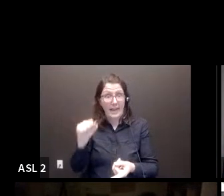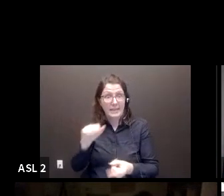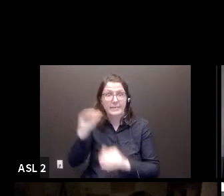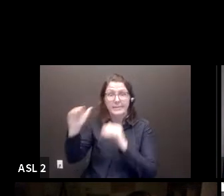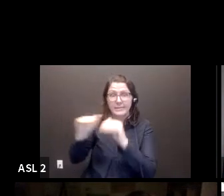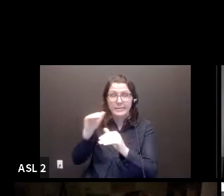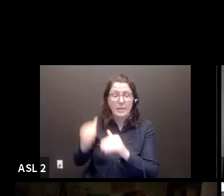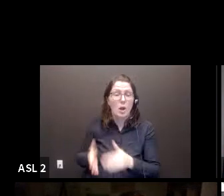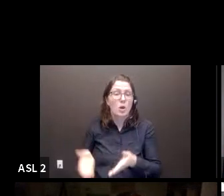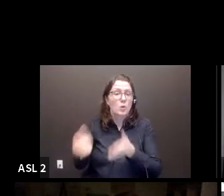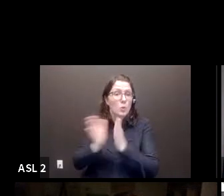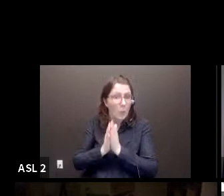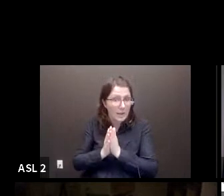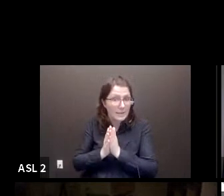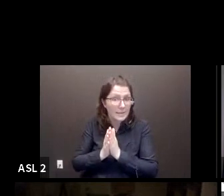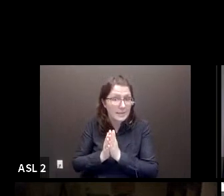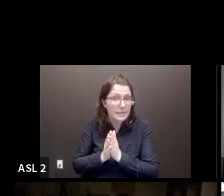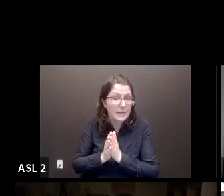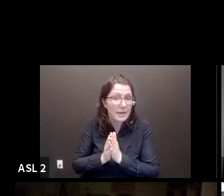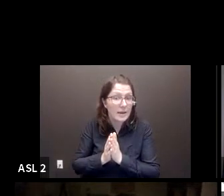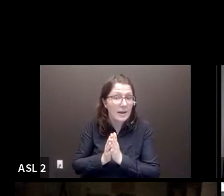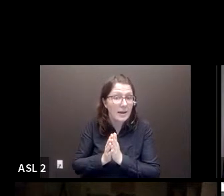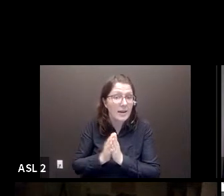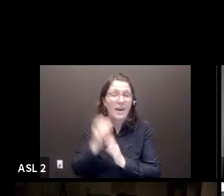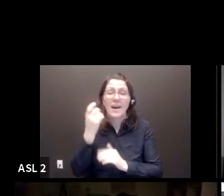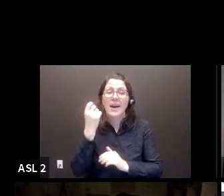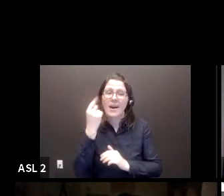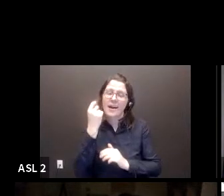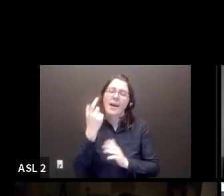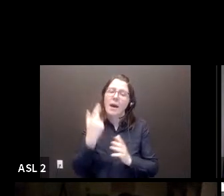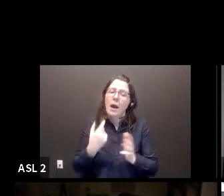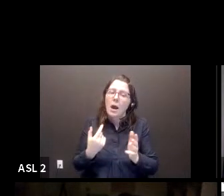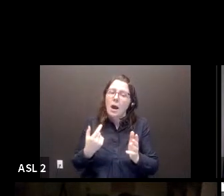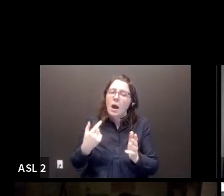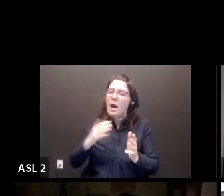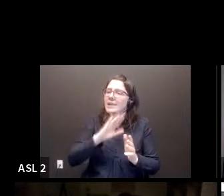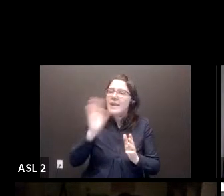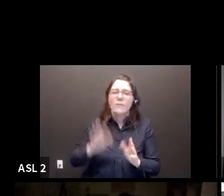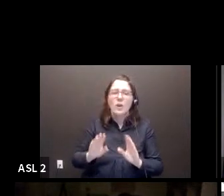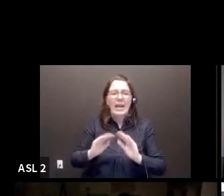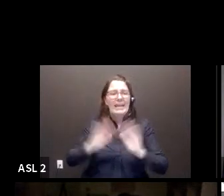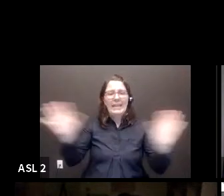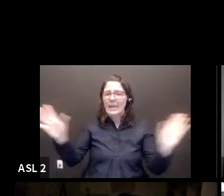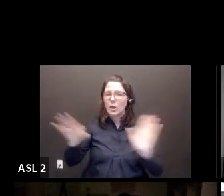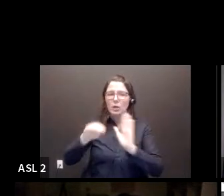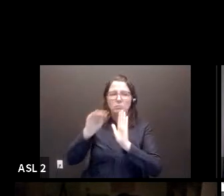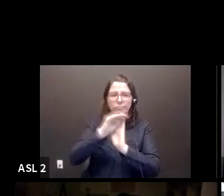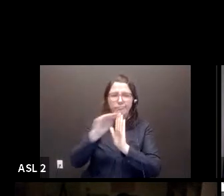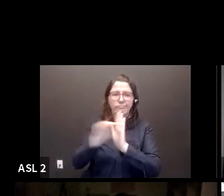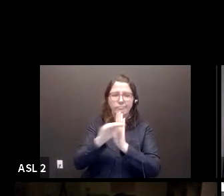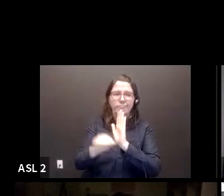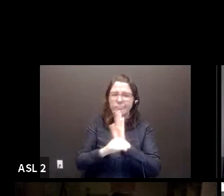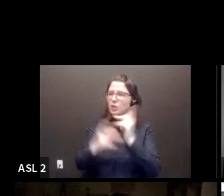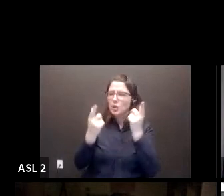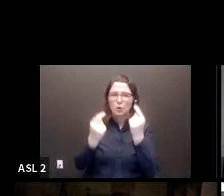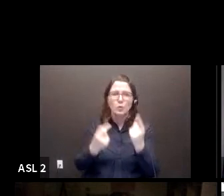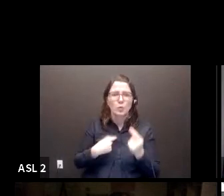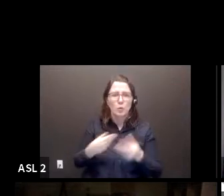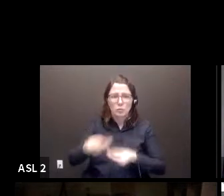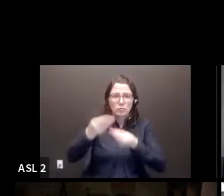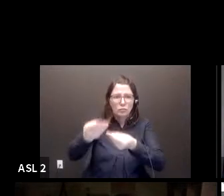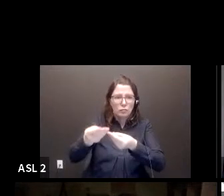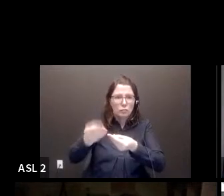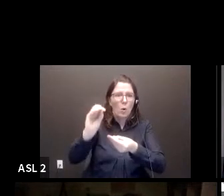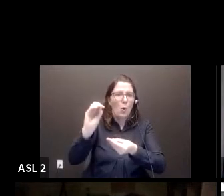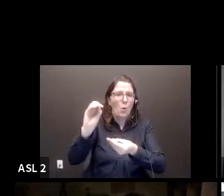clear menu presented to the to the to your board and to the city council about things that we can do it's clear right now and